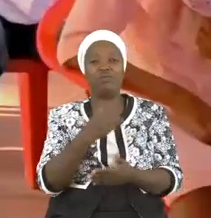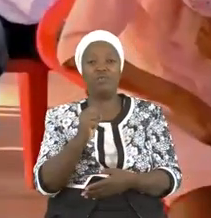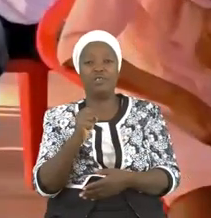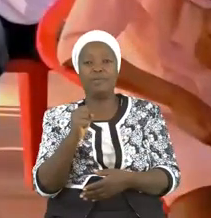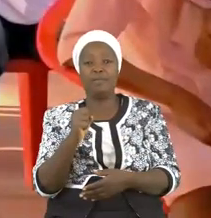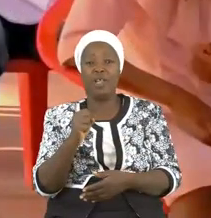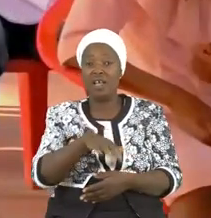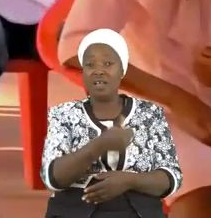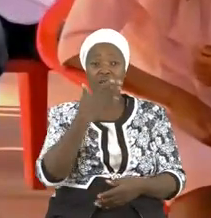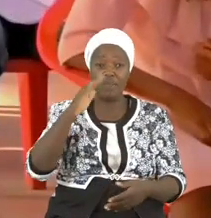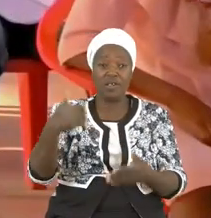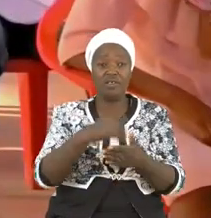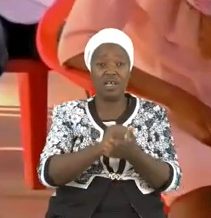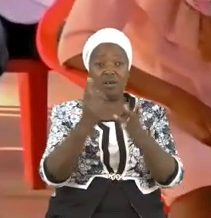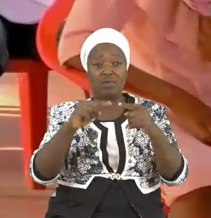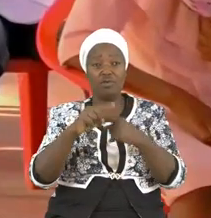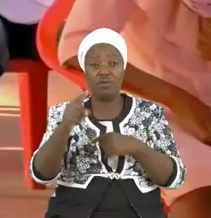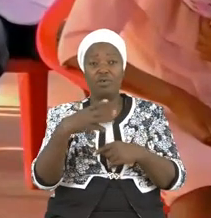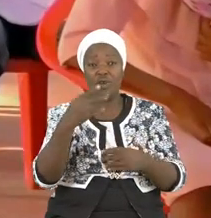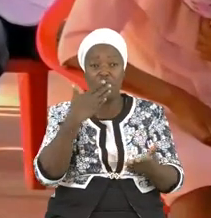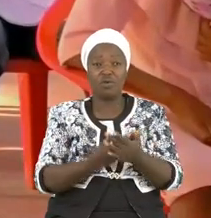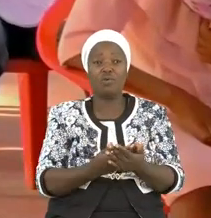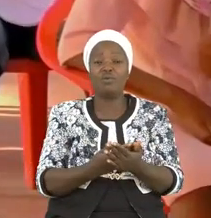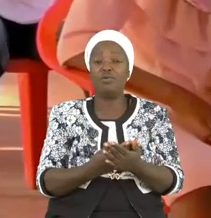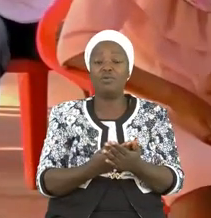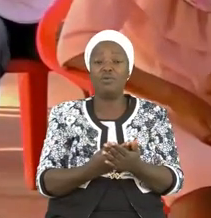of Christ will replace it tonight.